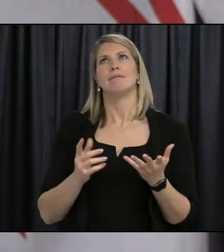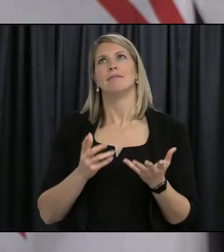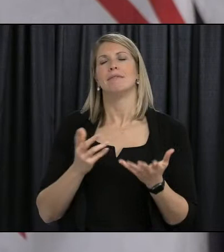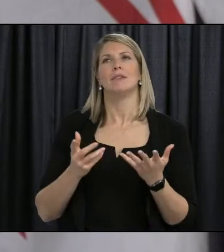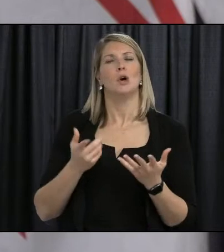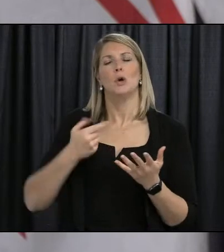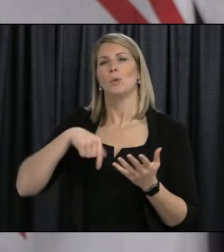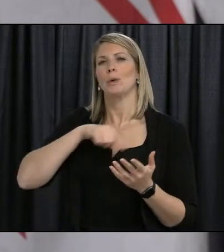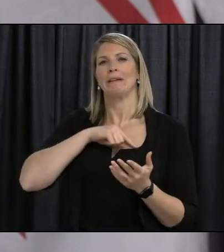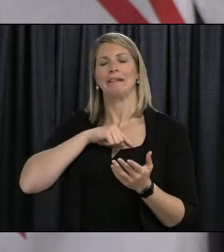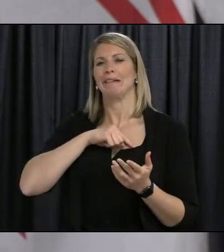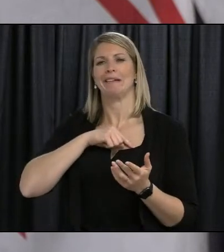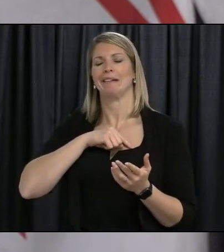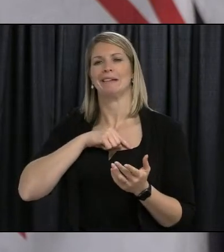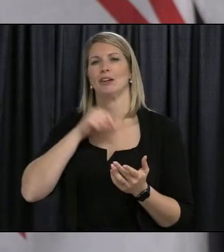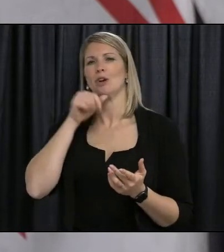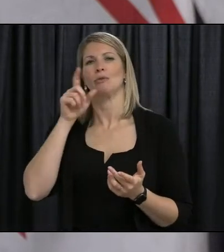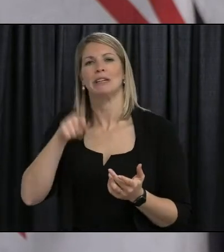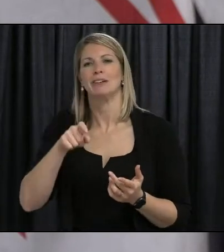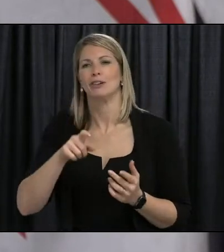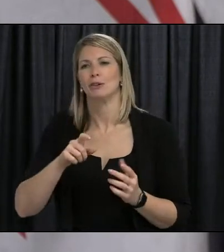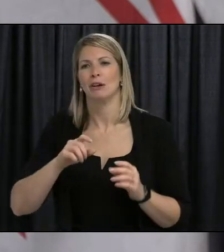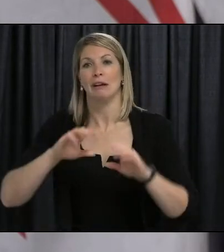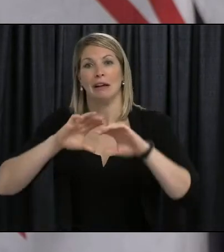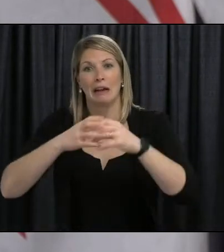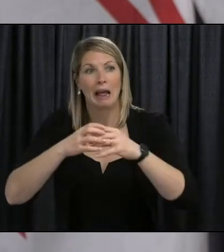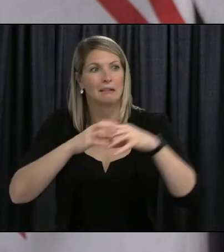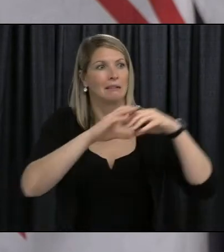we don't generally go down that road when we're